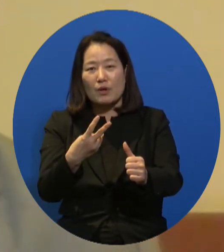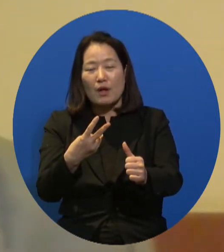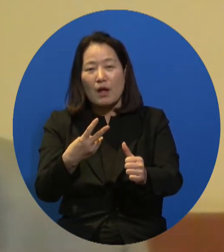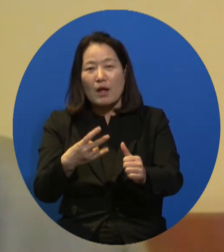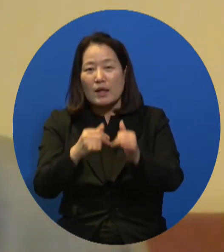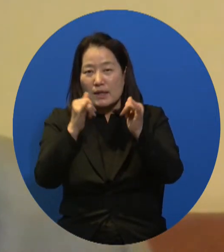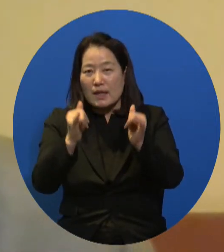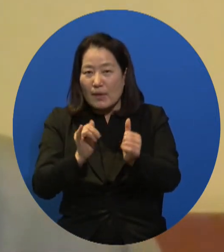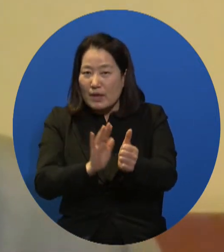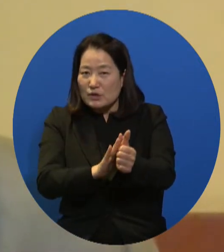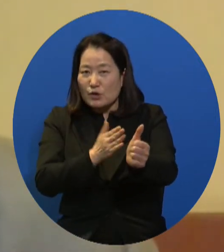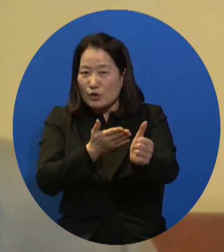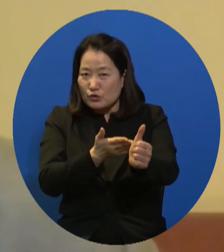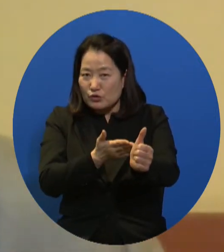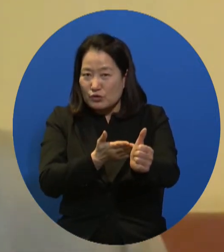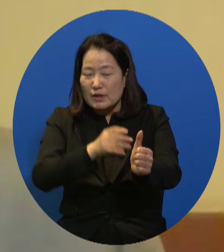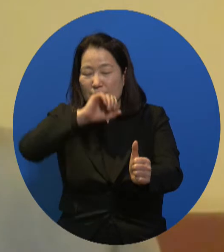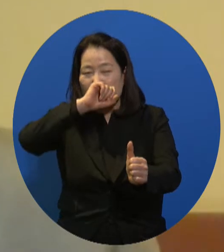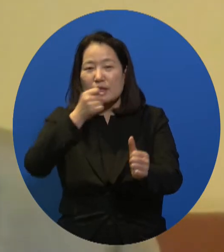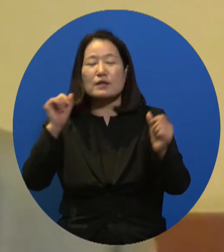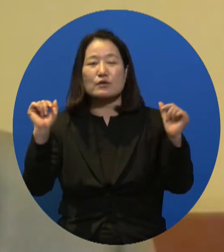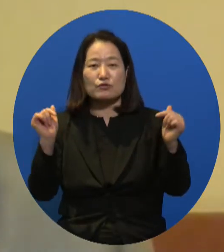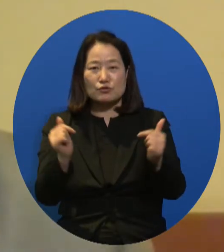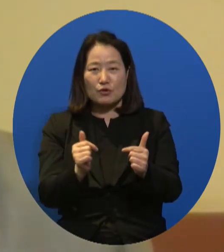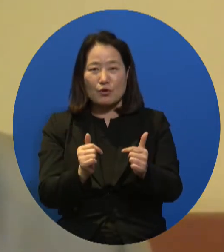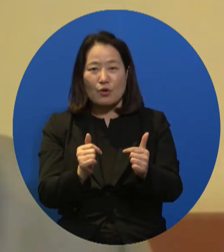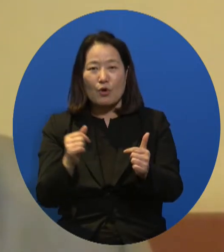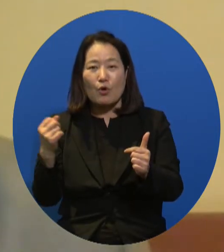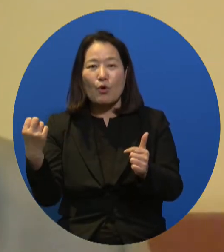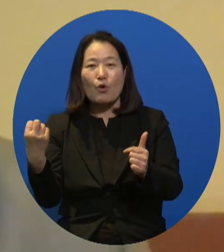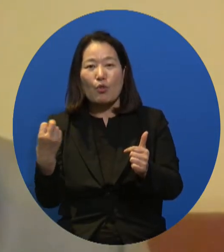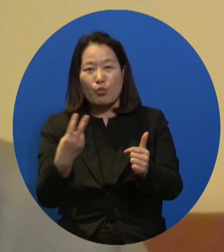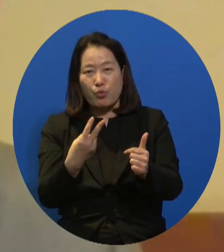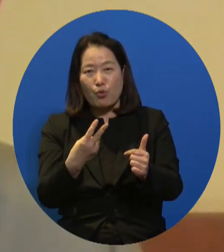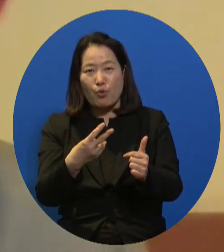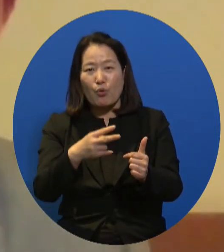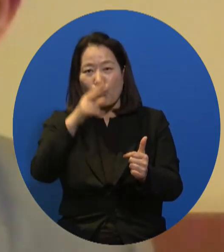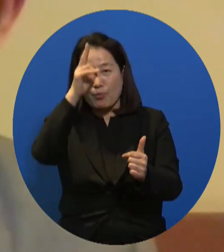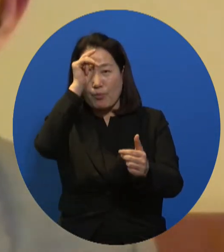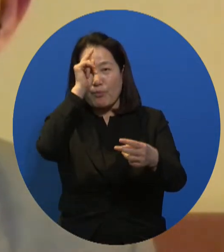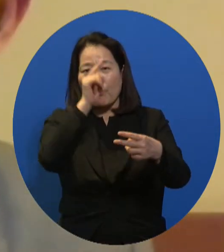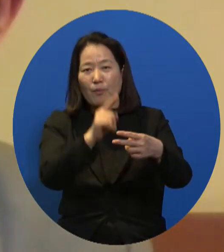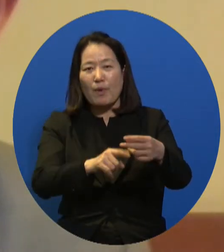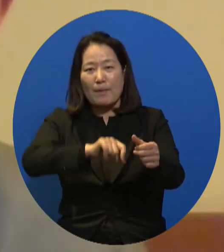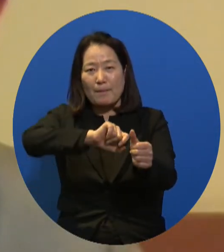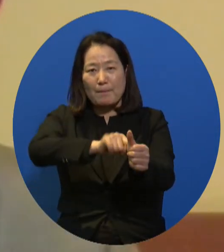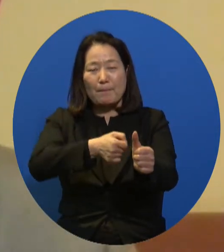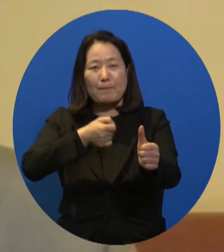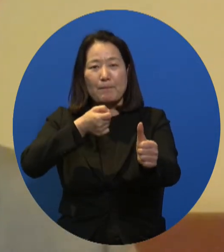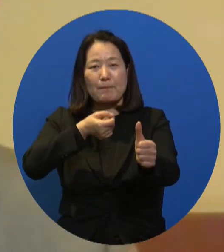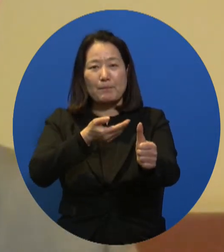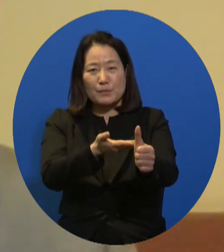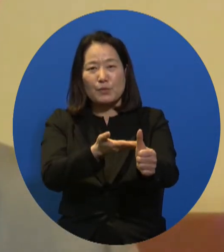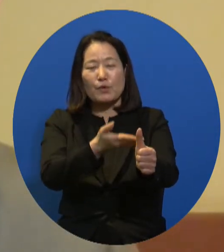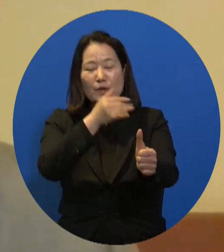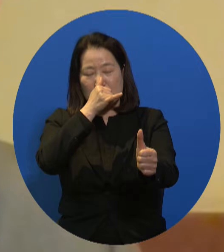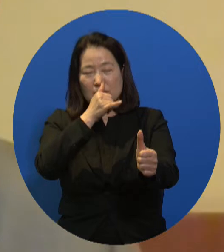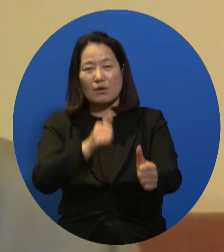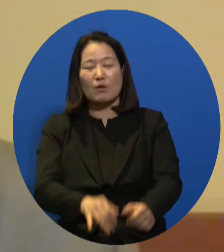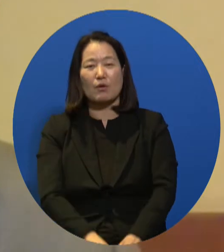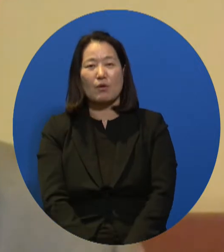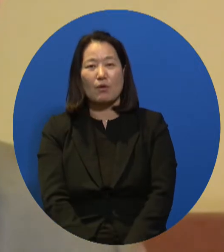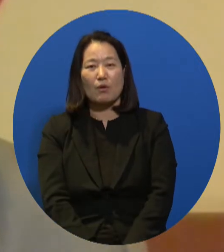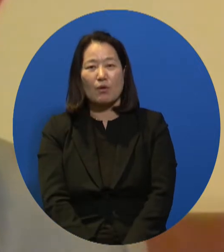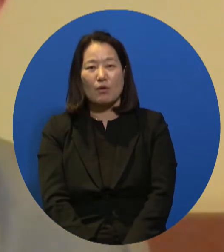and even criminal prosecution. In this context, I cannot tell you how important the inquiry procedure